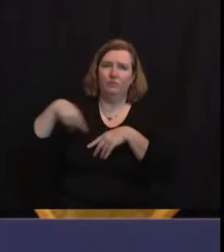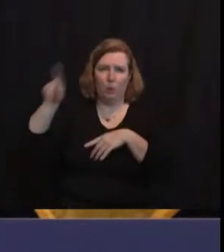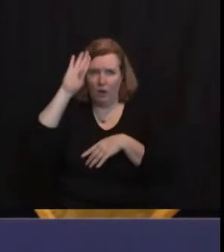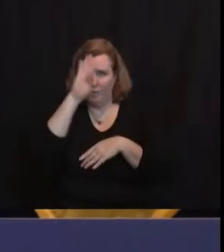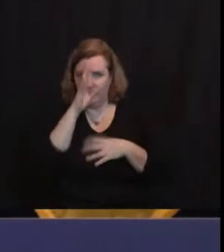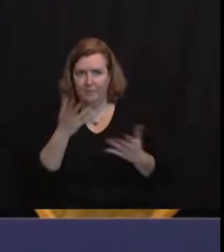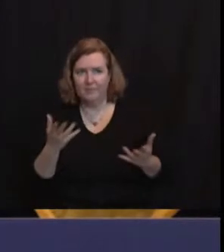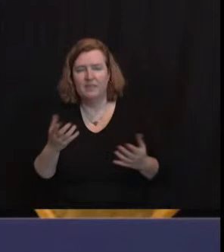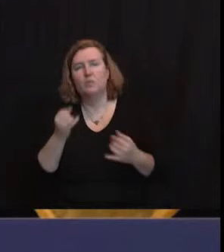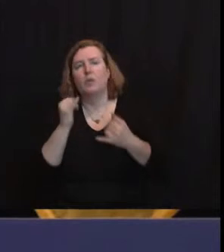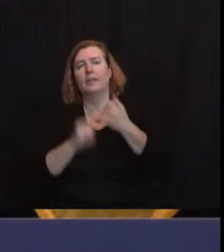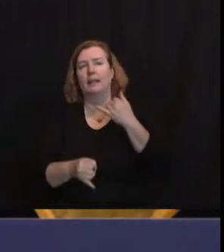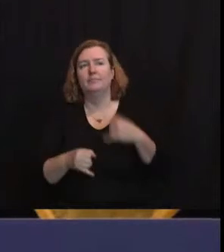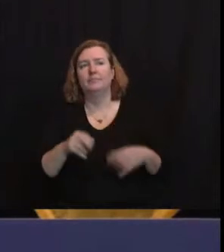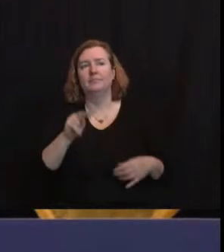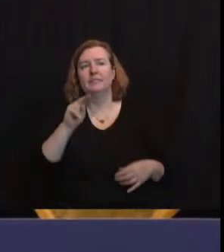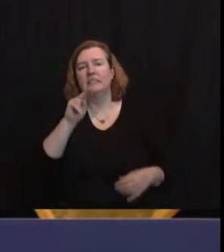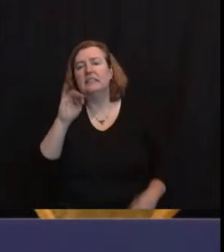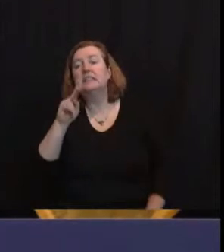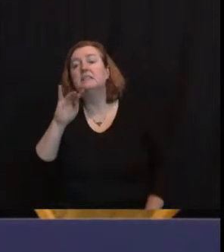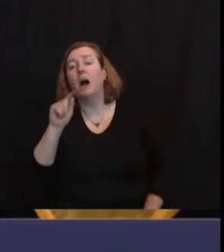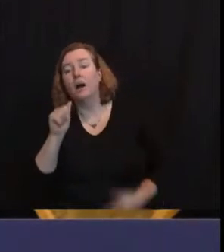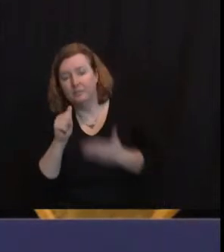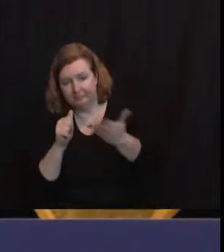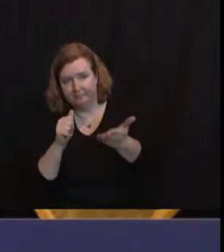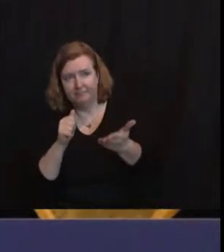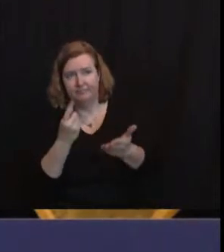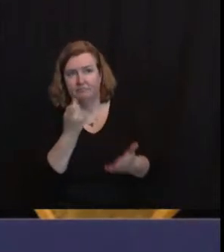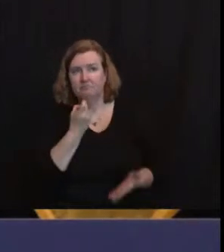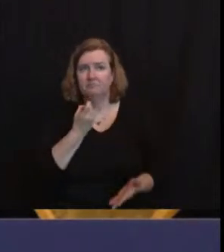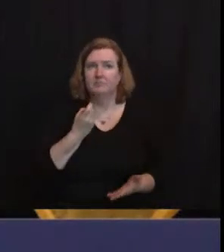least. So on borrowing,